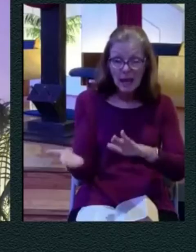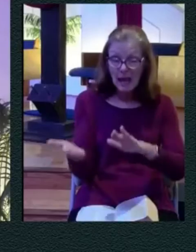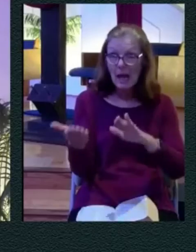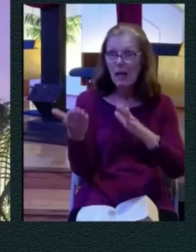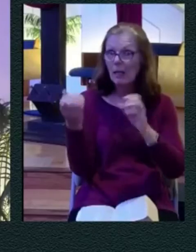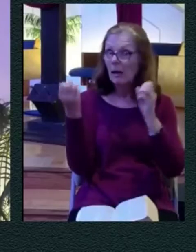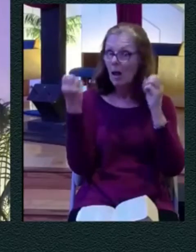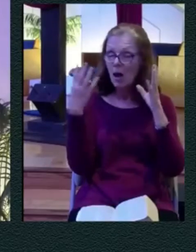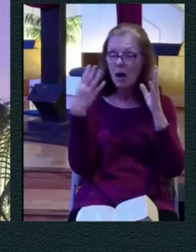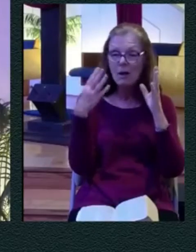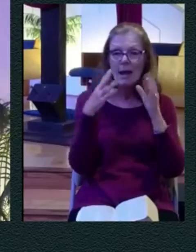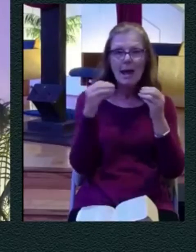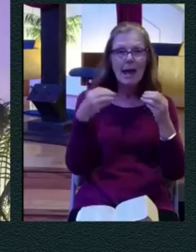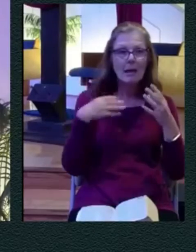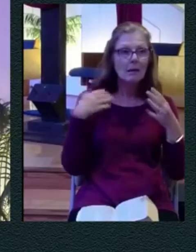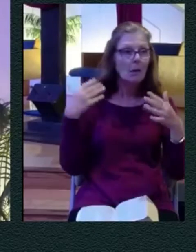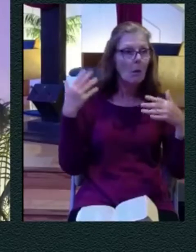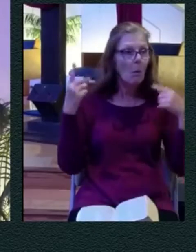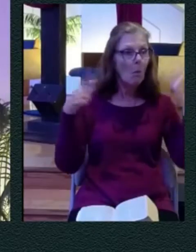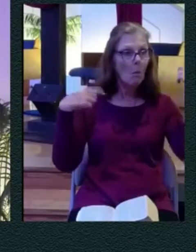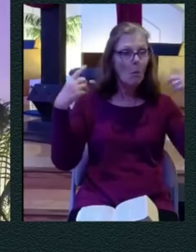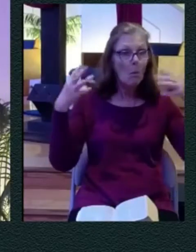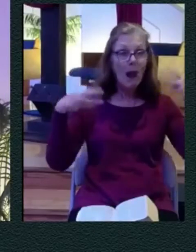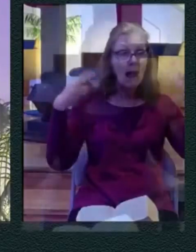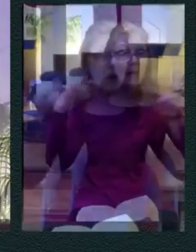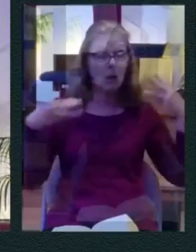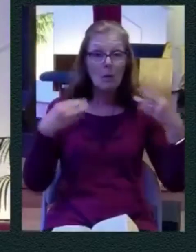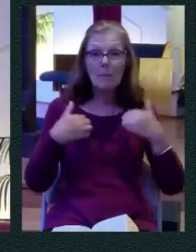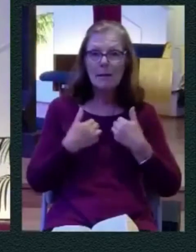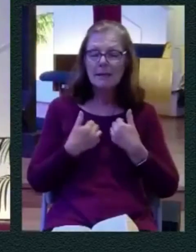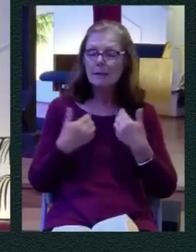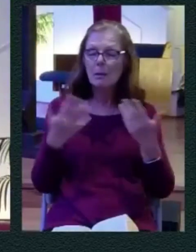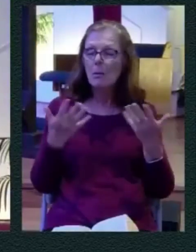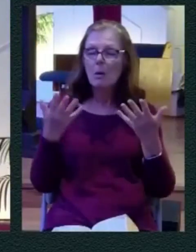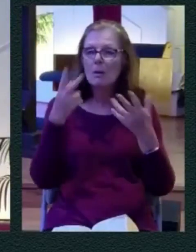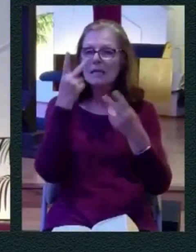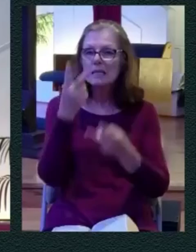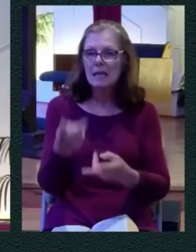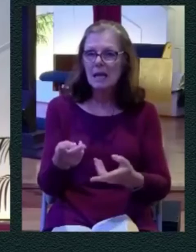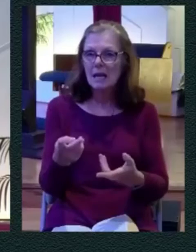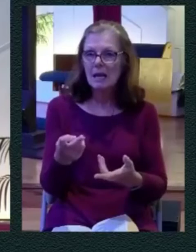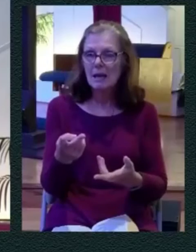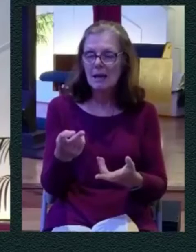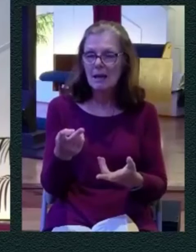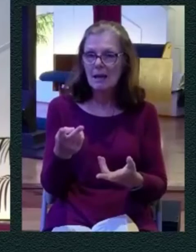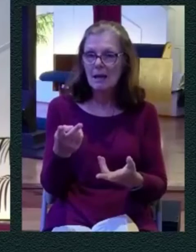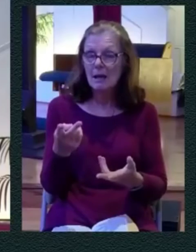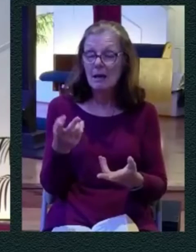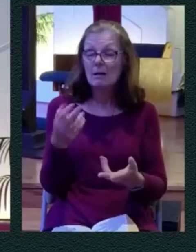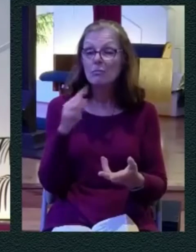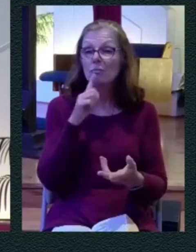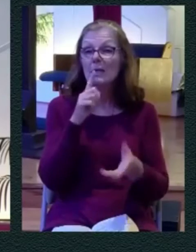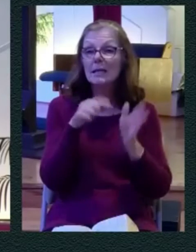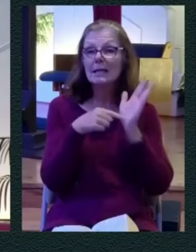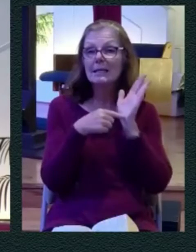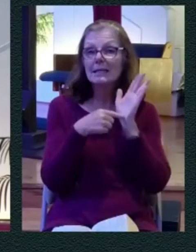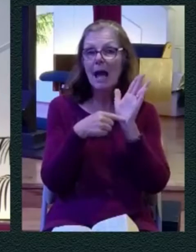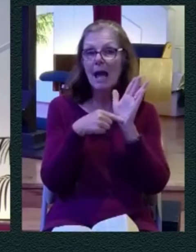beast, they've come to the conclusion that what we see here are signs of